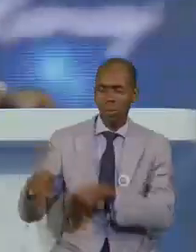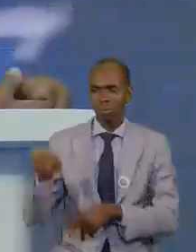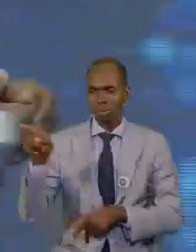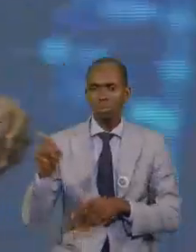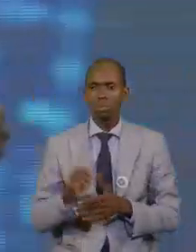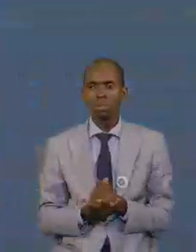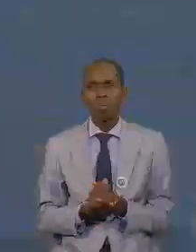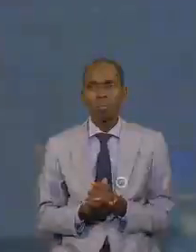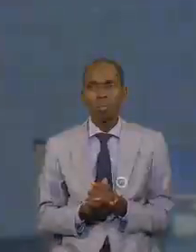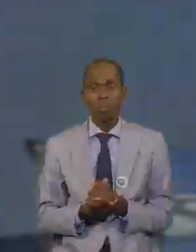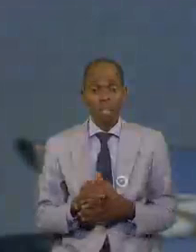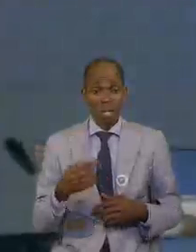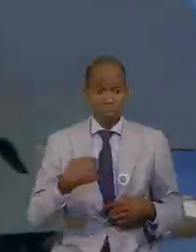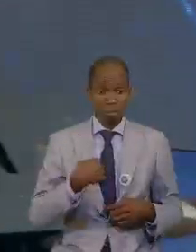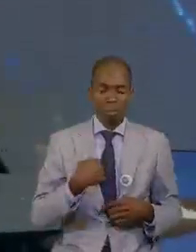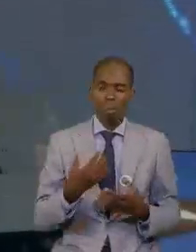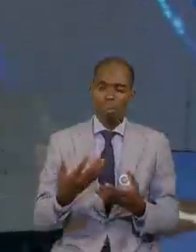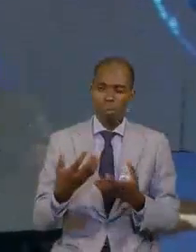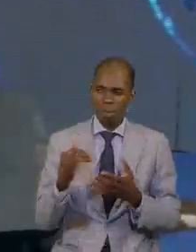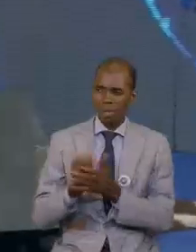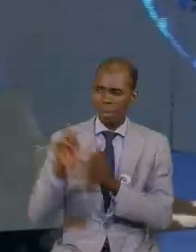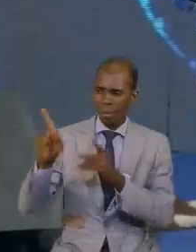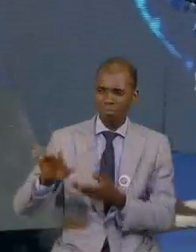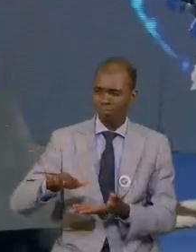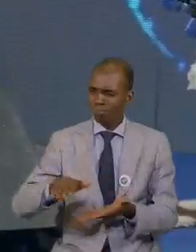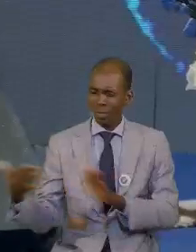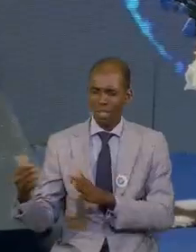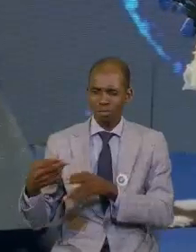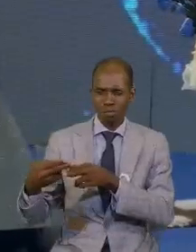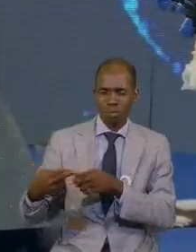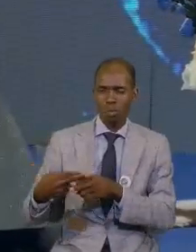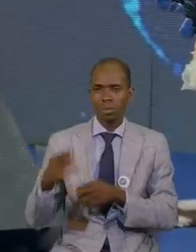and I want him to die before his time.